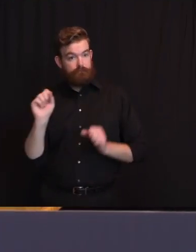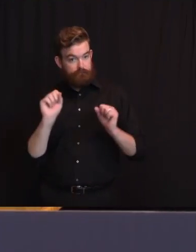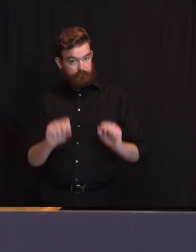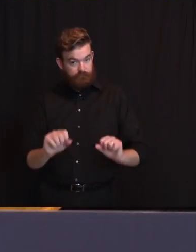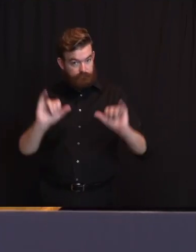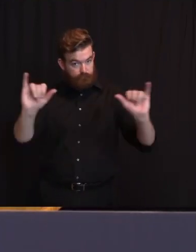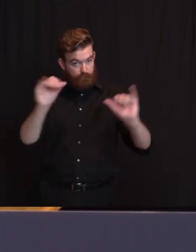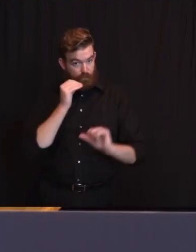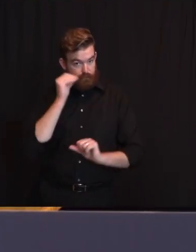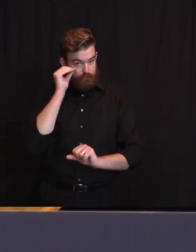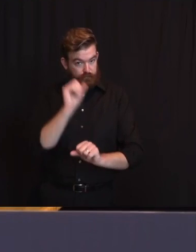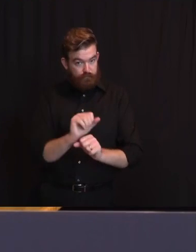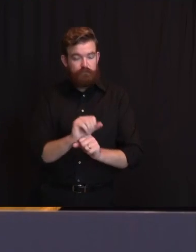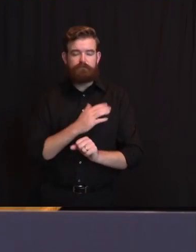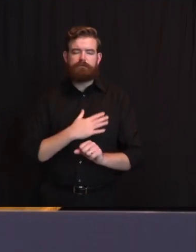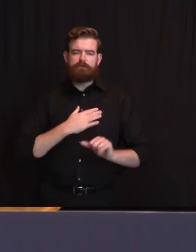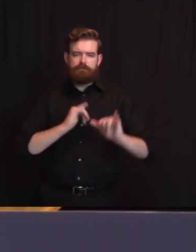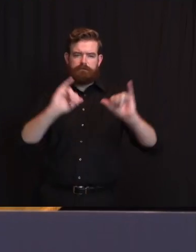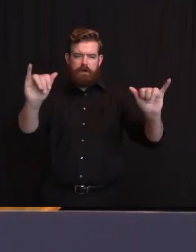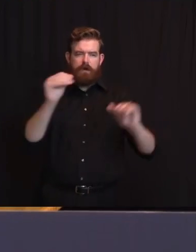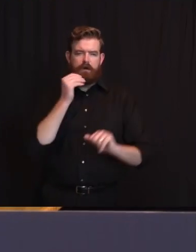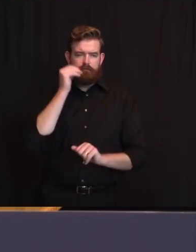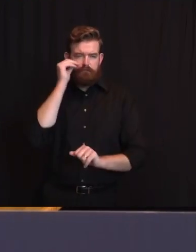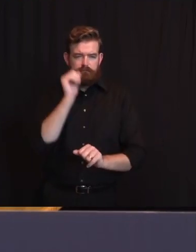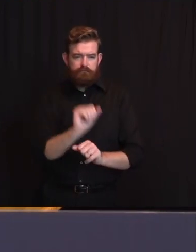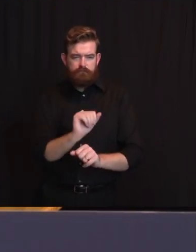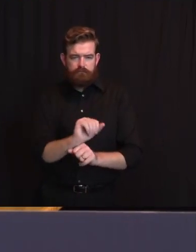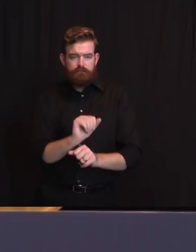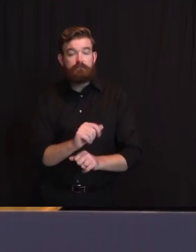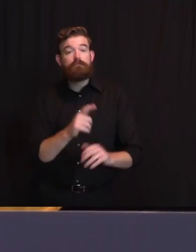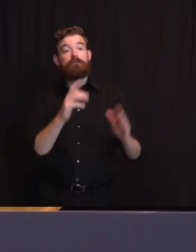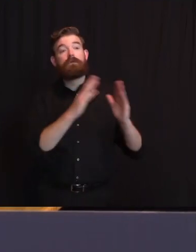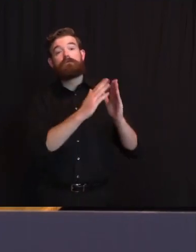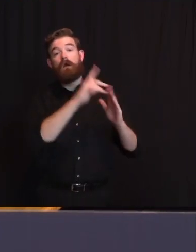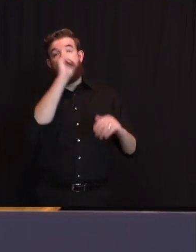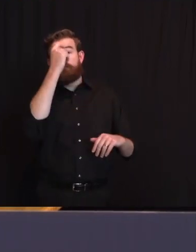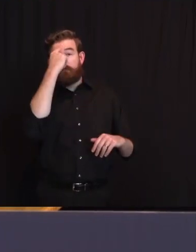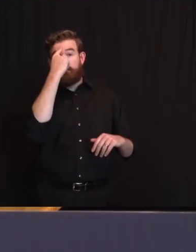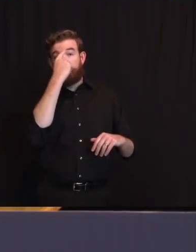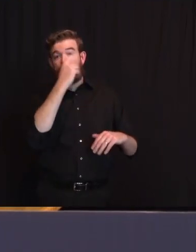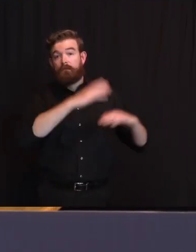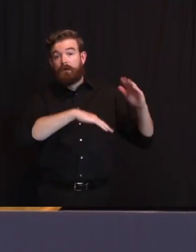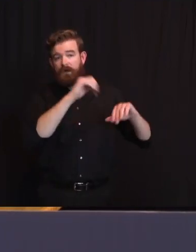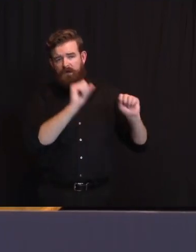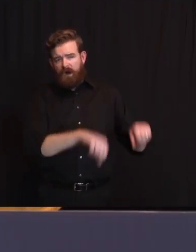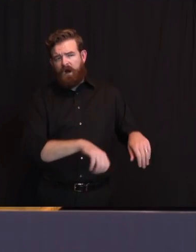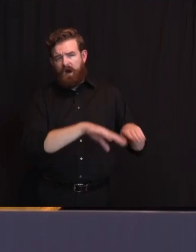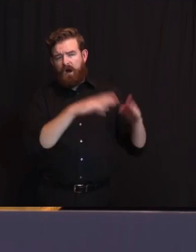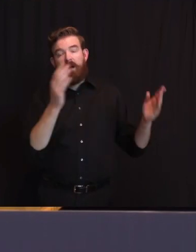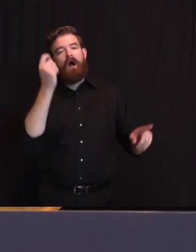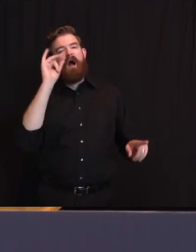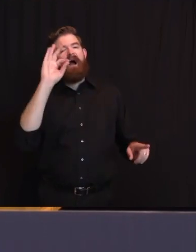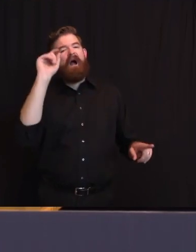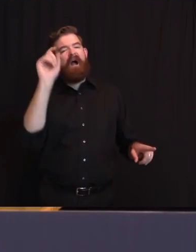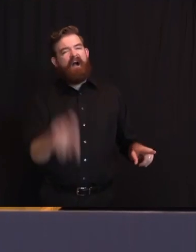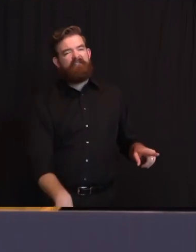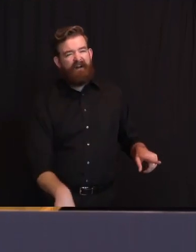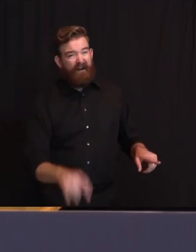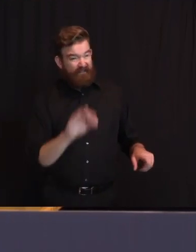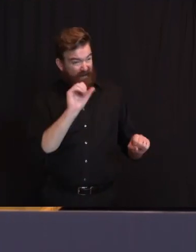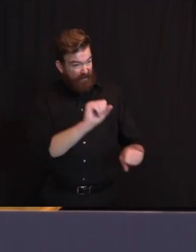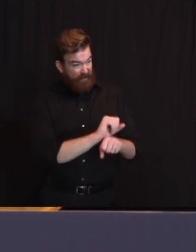to the notion of municipal government buildings getting back into business, but only if we feel like they have to. Matt Placken's with us. Anyone